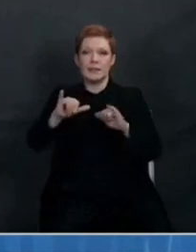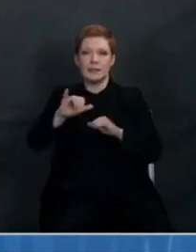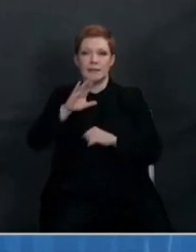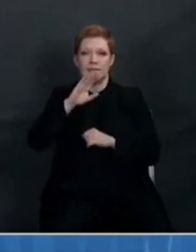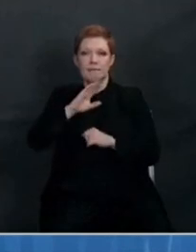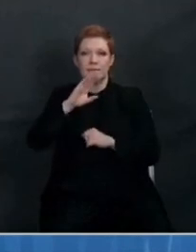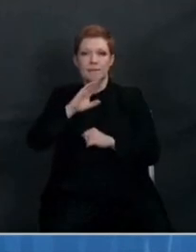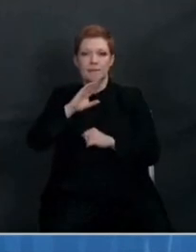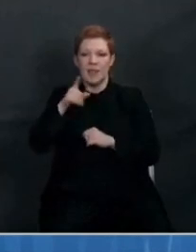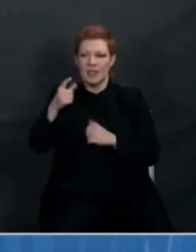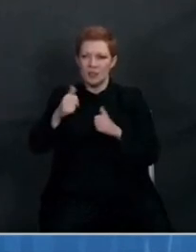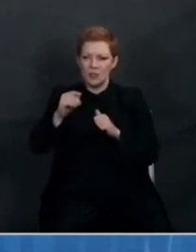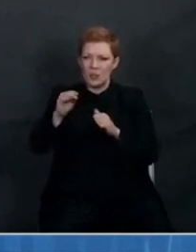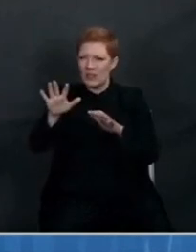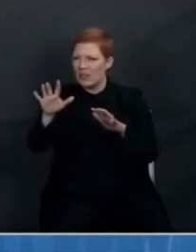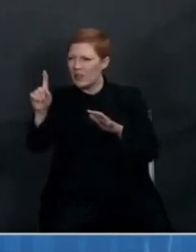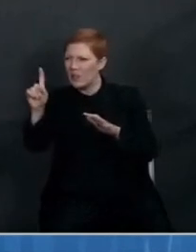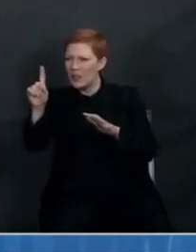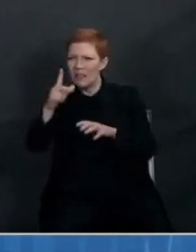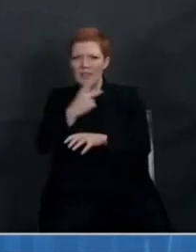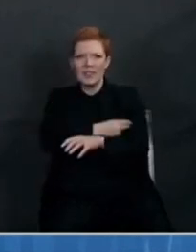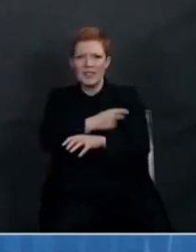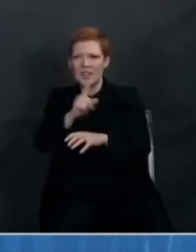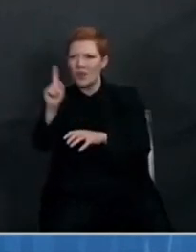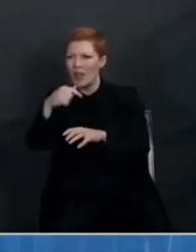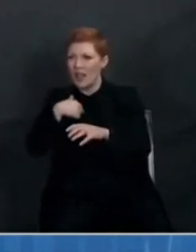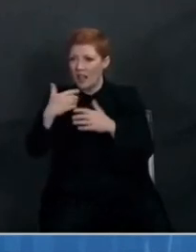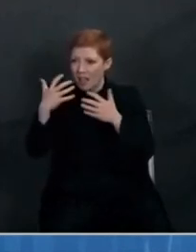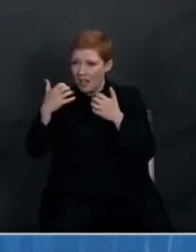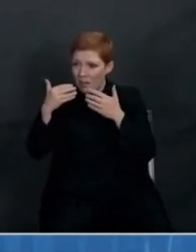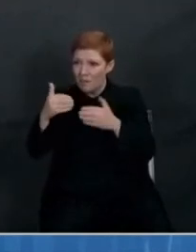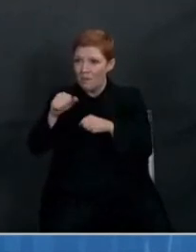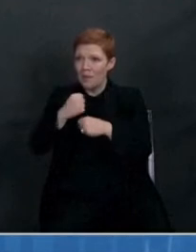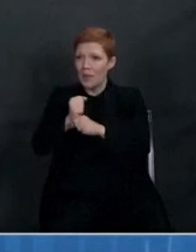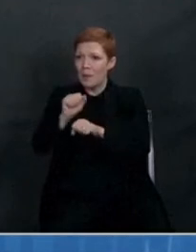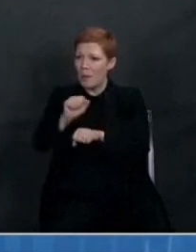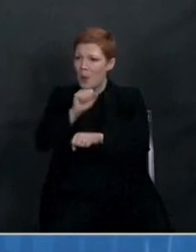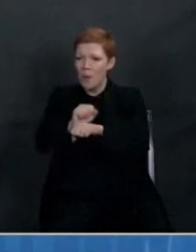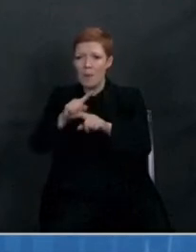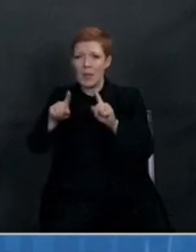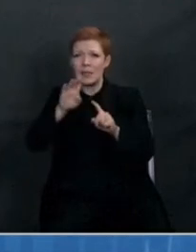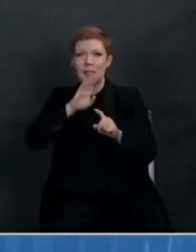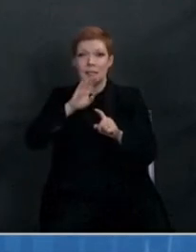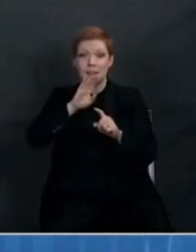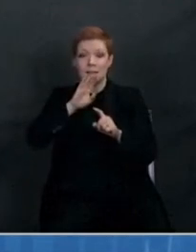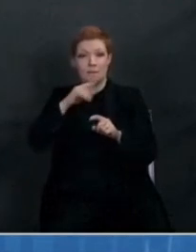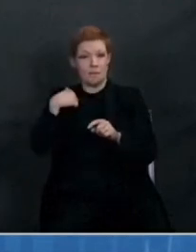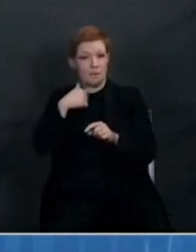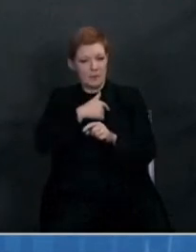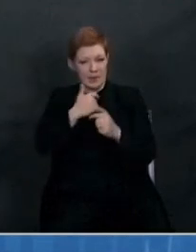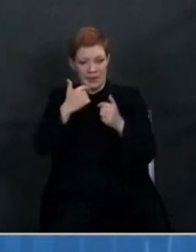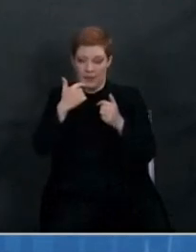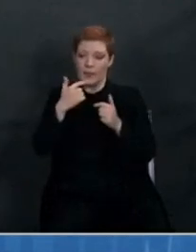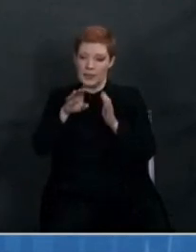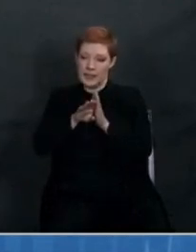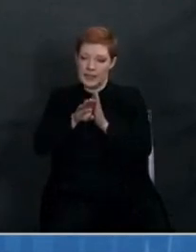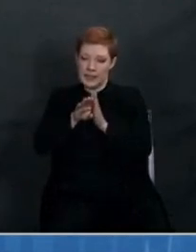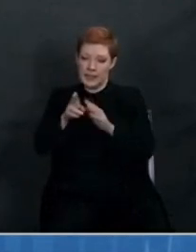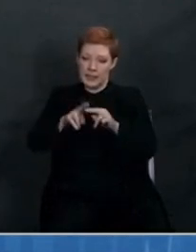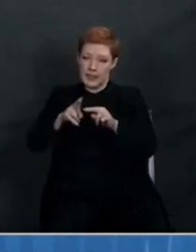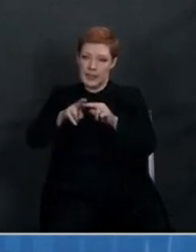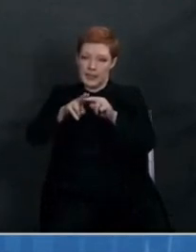to make appointments and determine where vaccines are available. We have been steadily increasing the rate of vaccine administrations